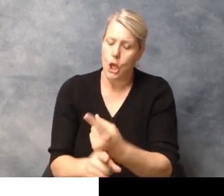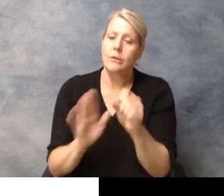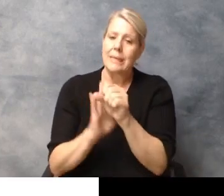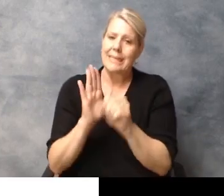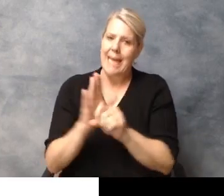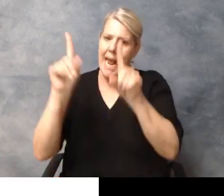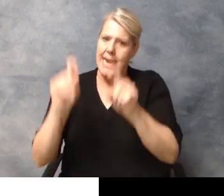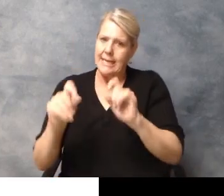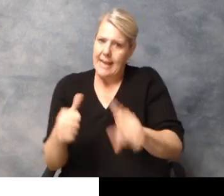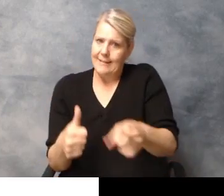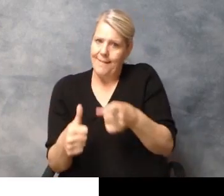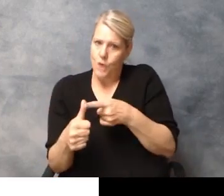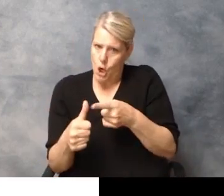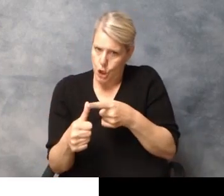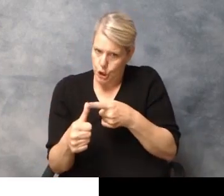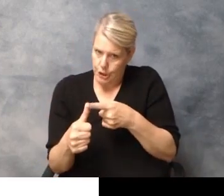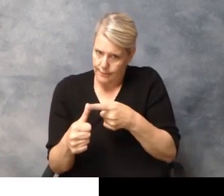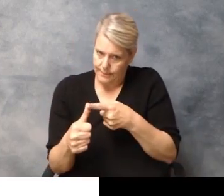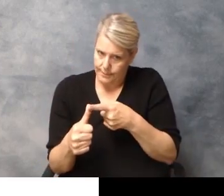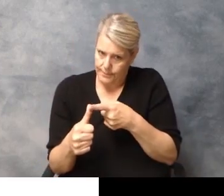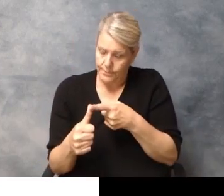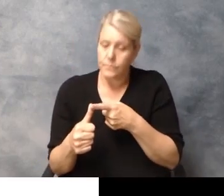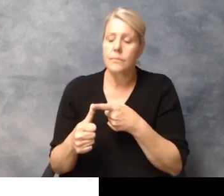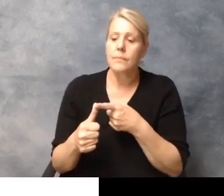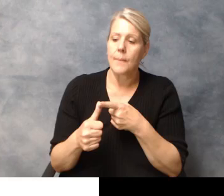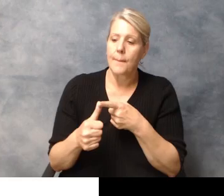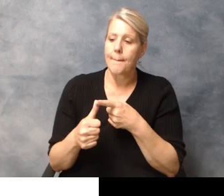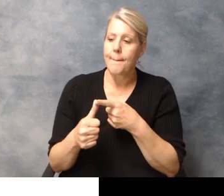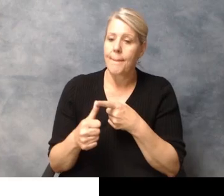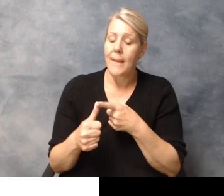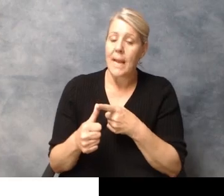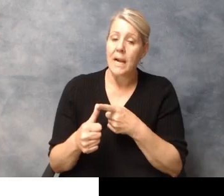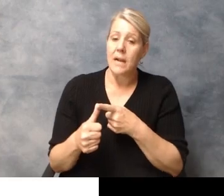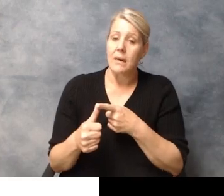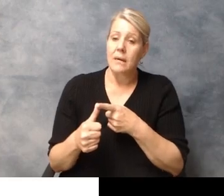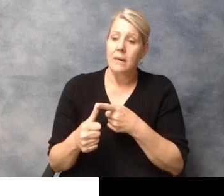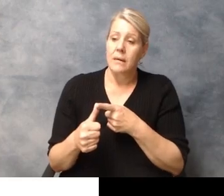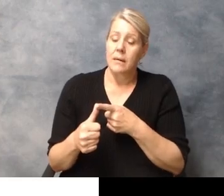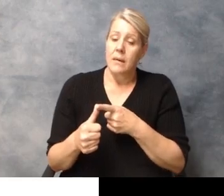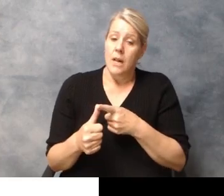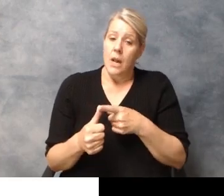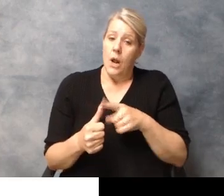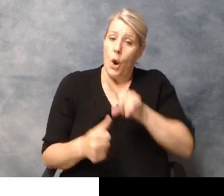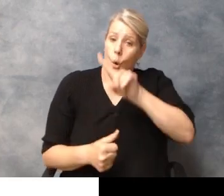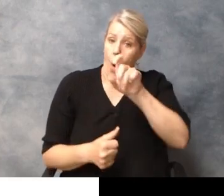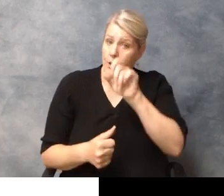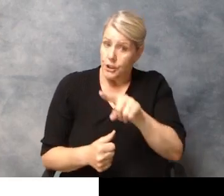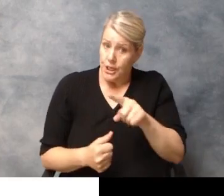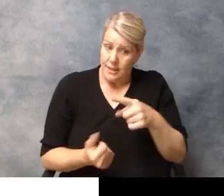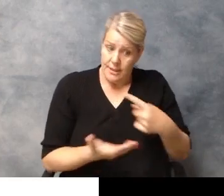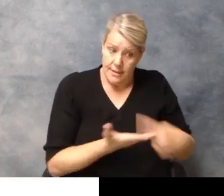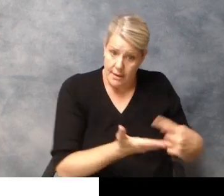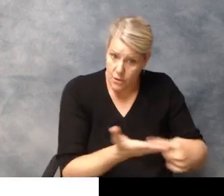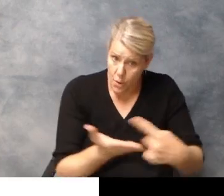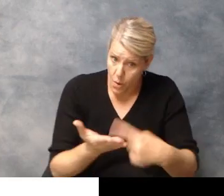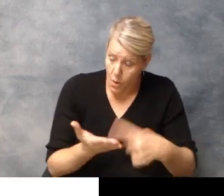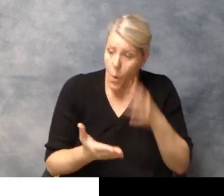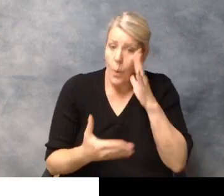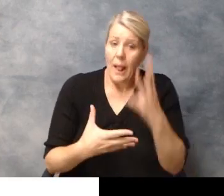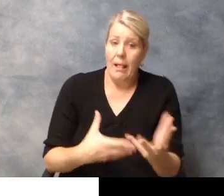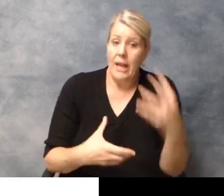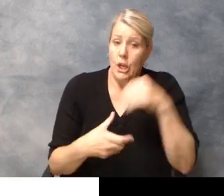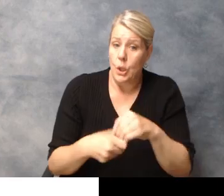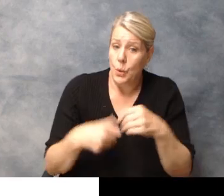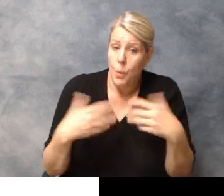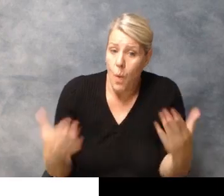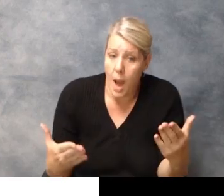they discuss state assessment options. Questions the ARC will ask the team will include, can the